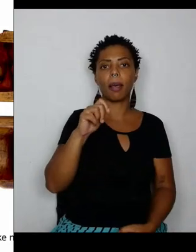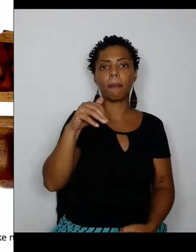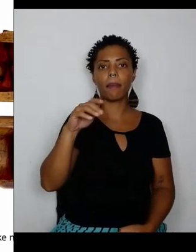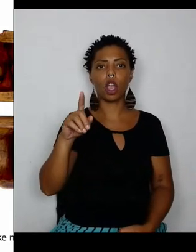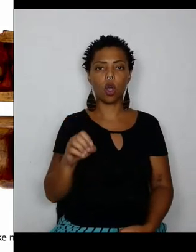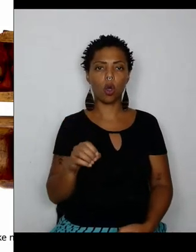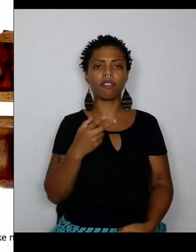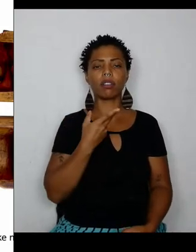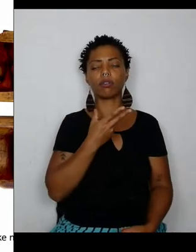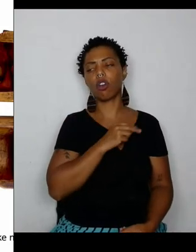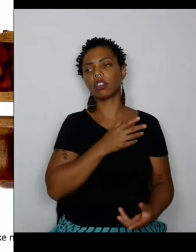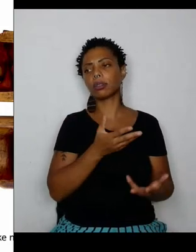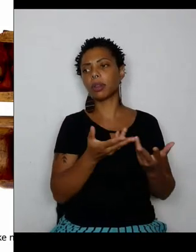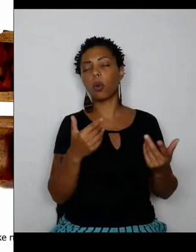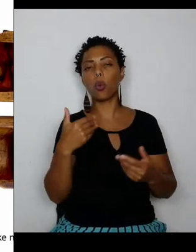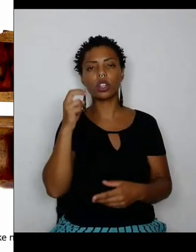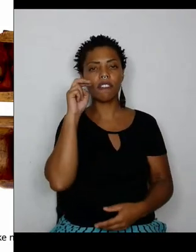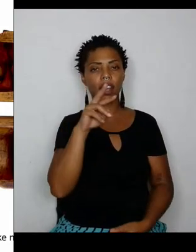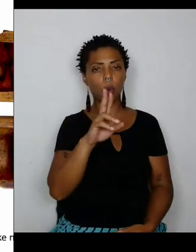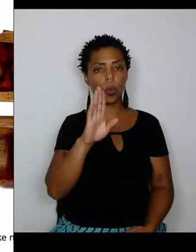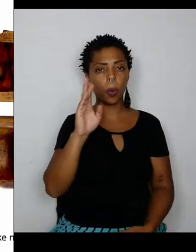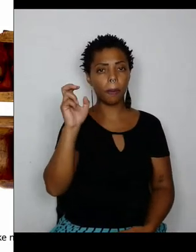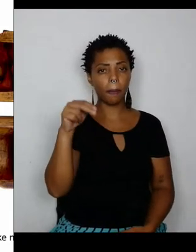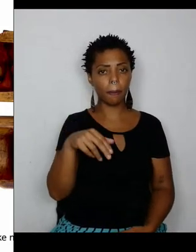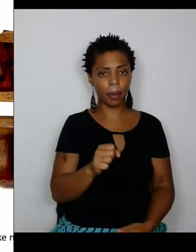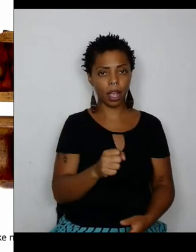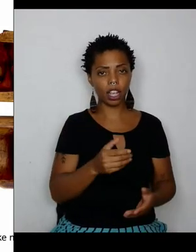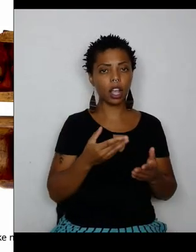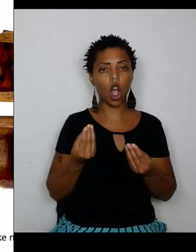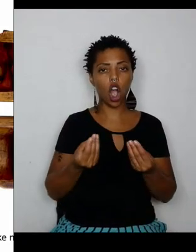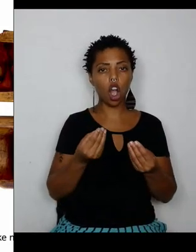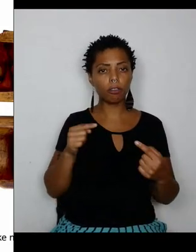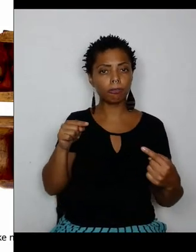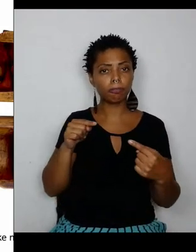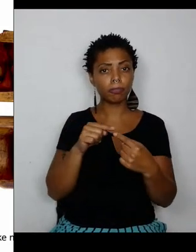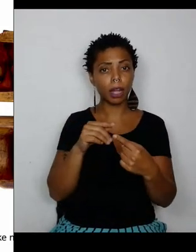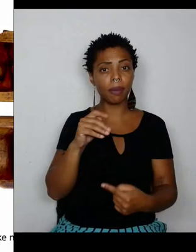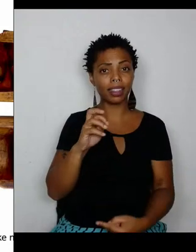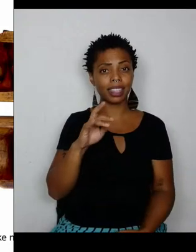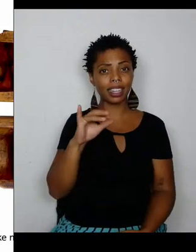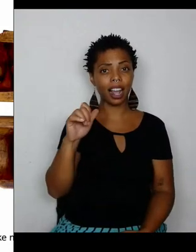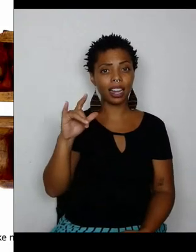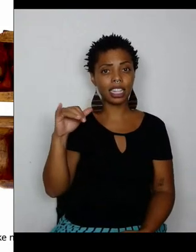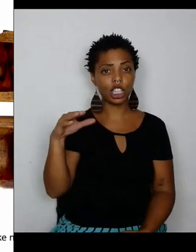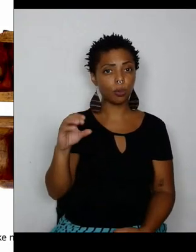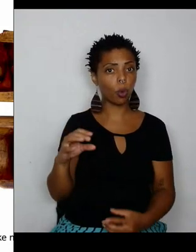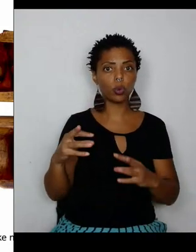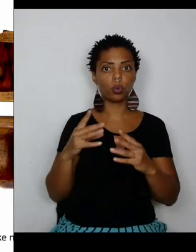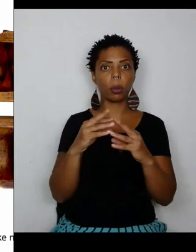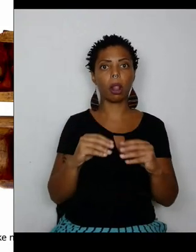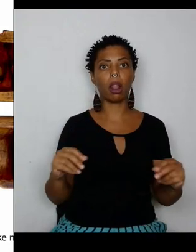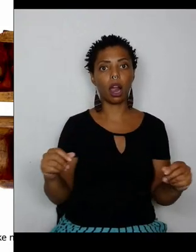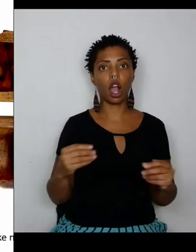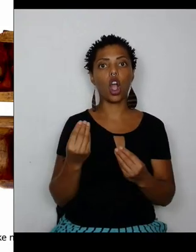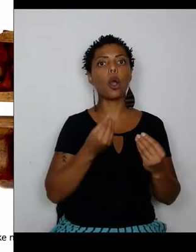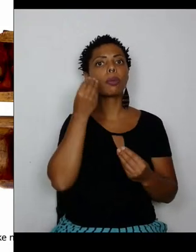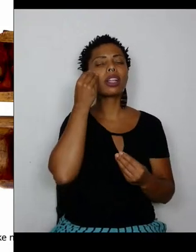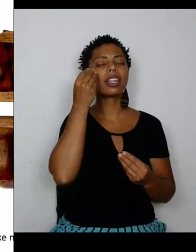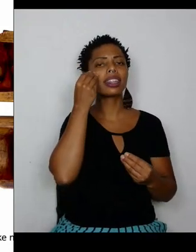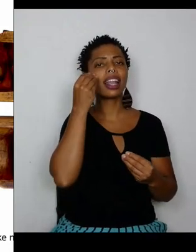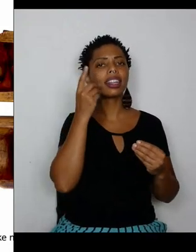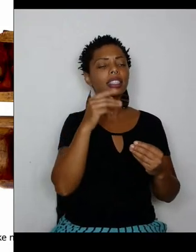organs the road to materialism everything falls apart to achieve the desired materialization go again flattens his